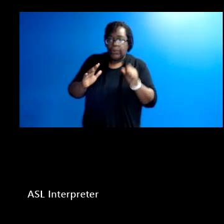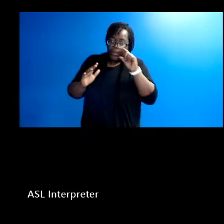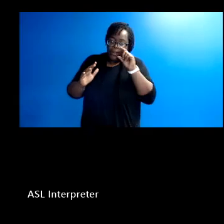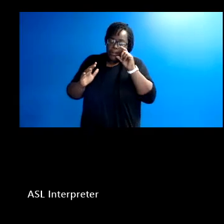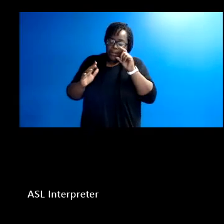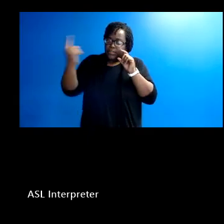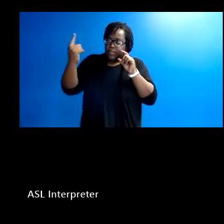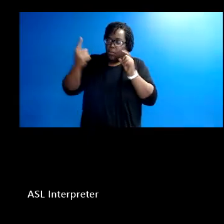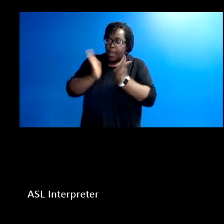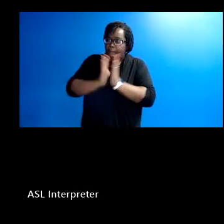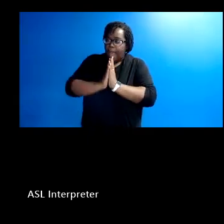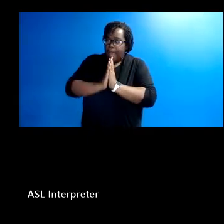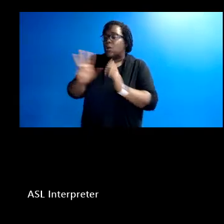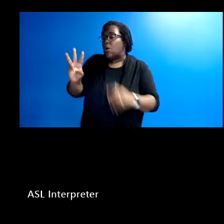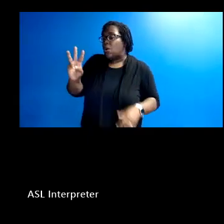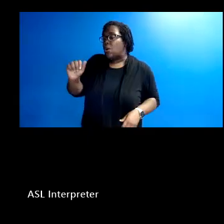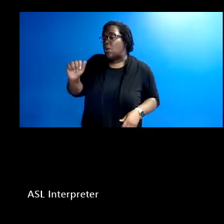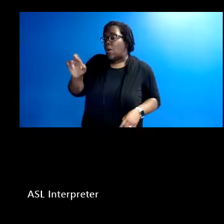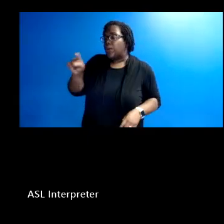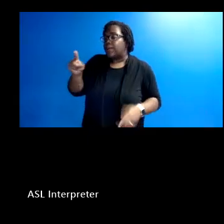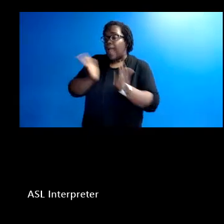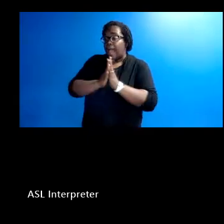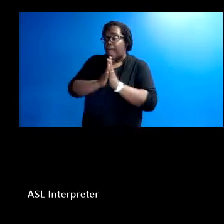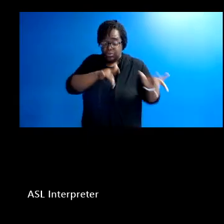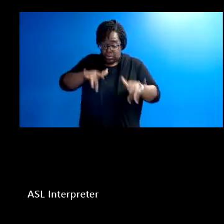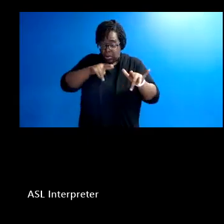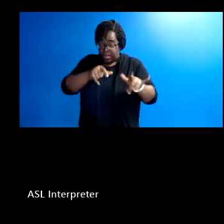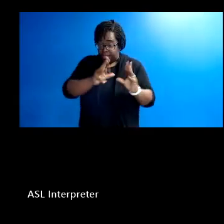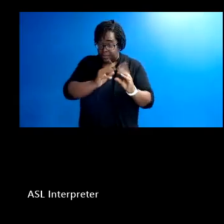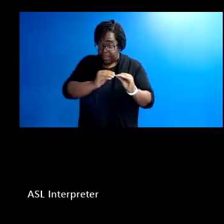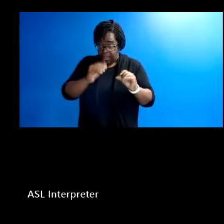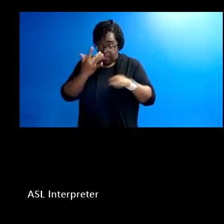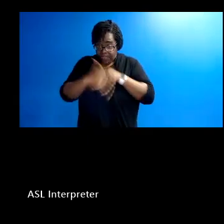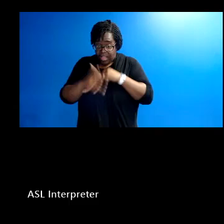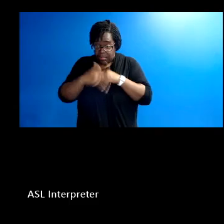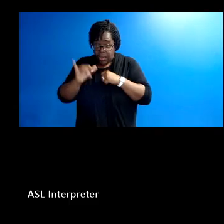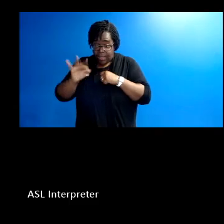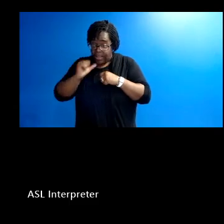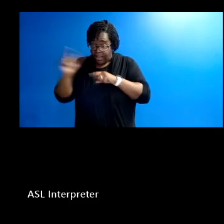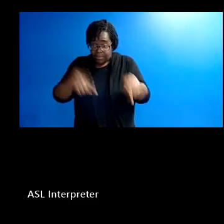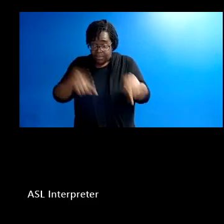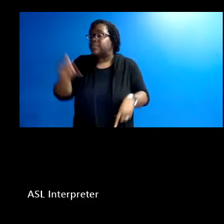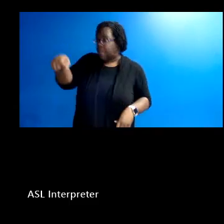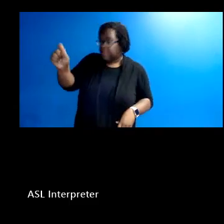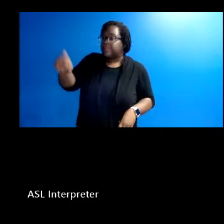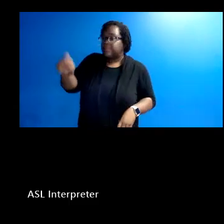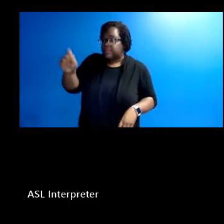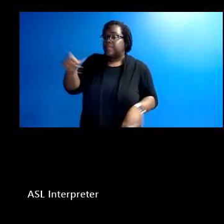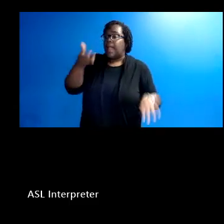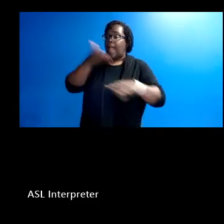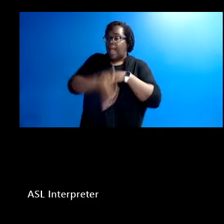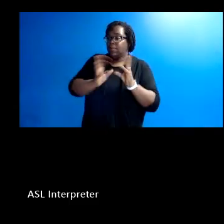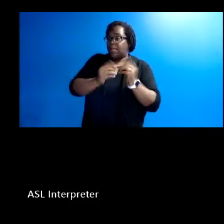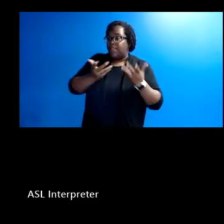Somebody asked, Walker asked, will the recording be available for those who could not attend? And the answer is yes. Following today's meeting,